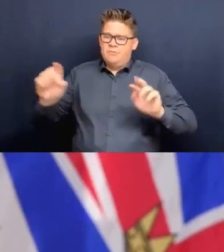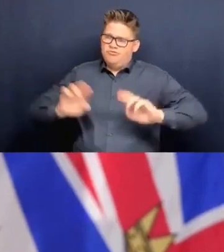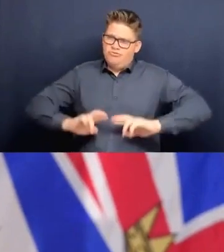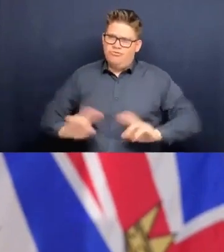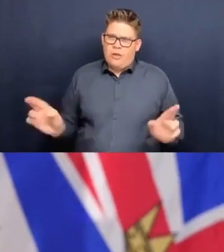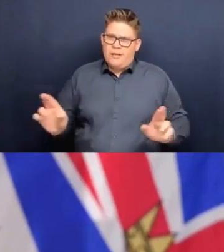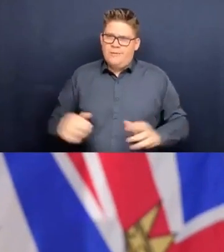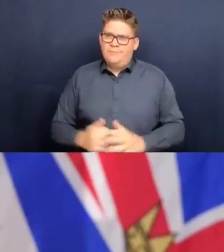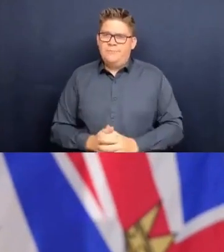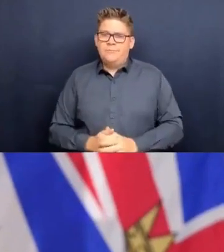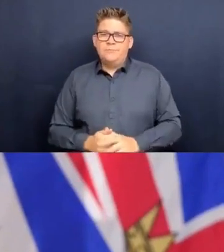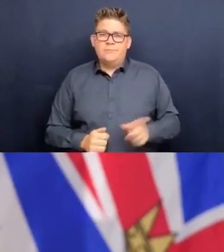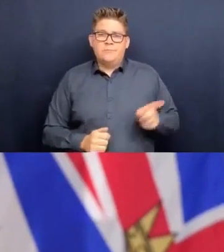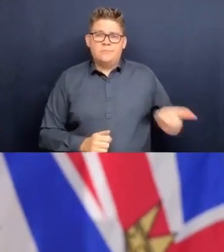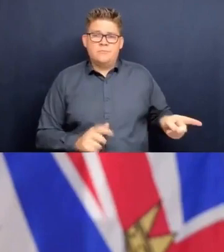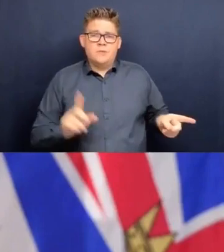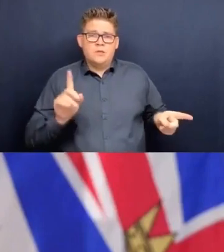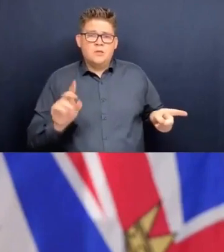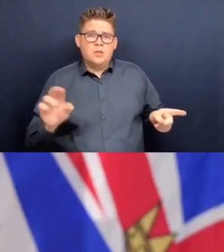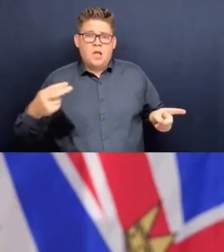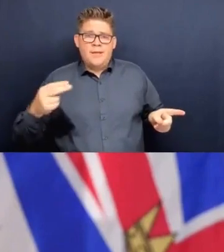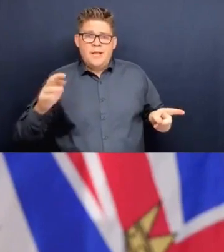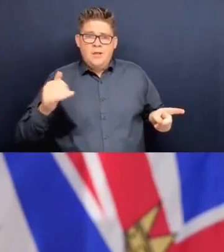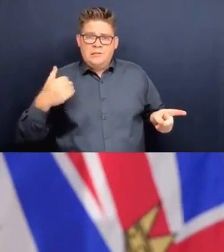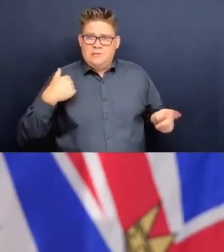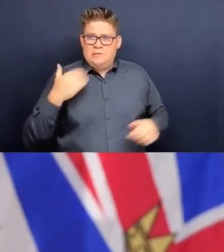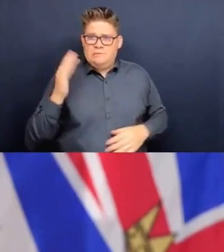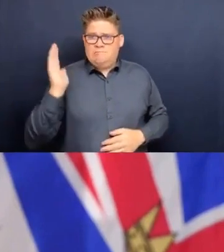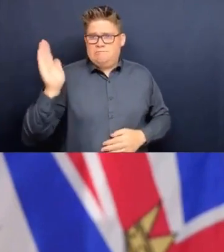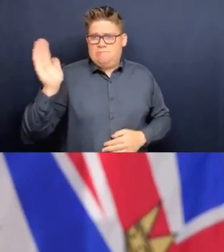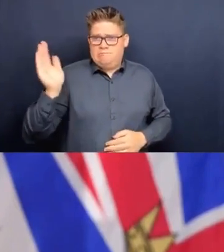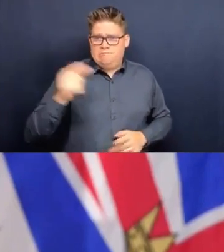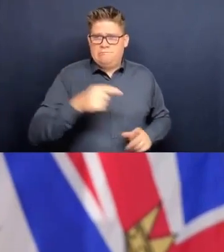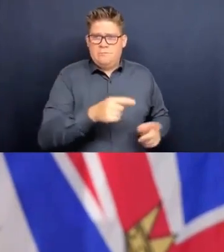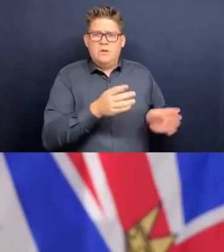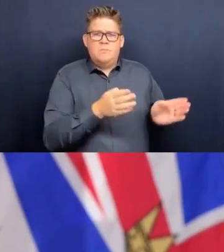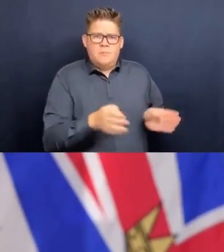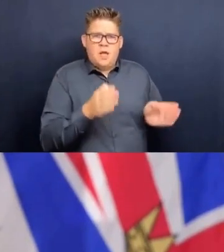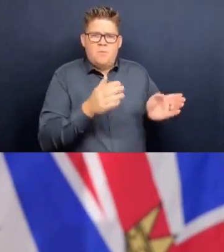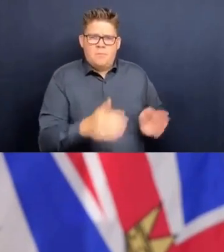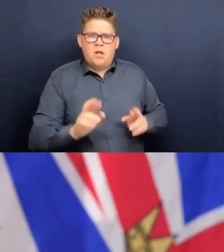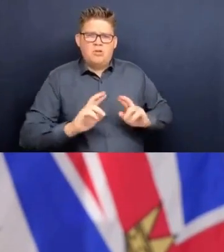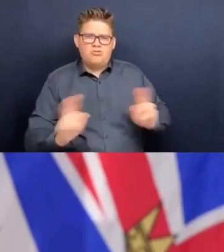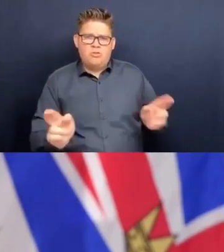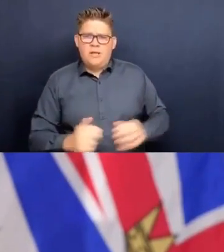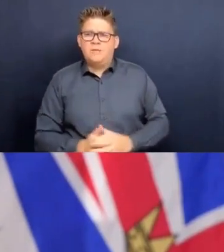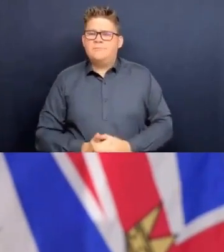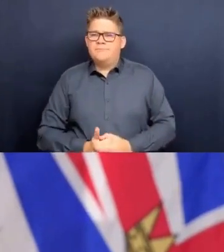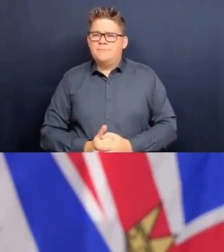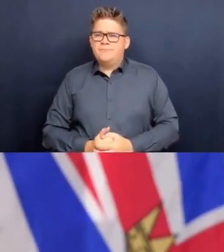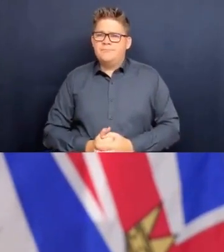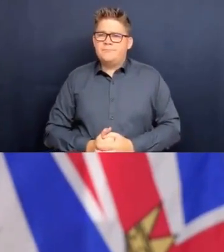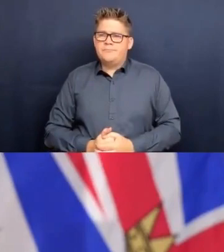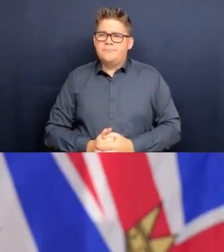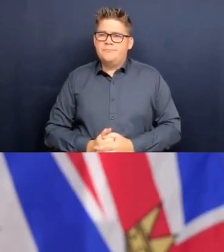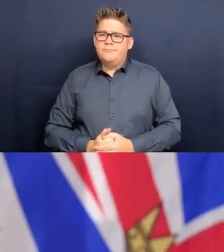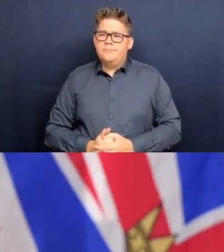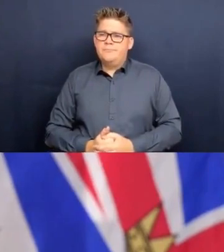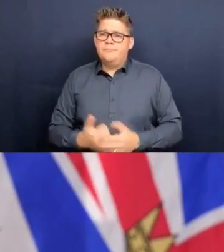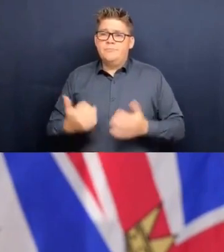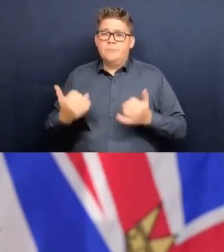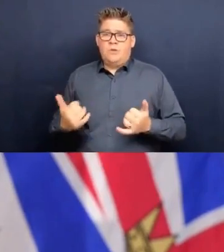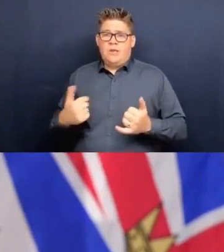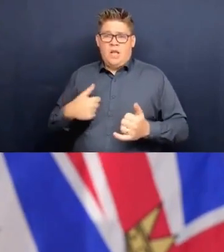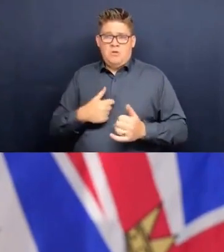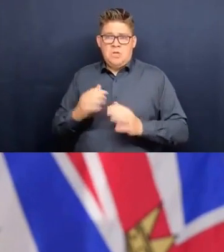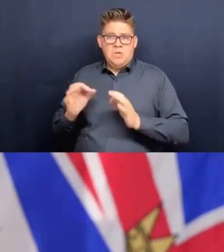continue to be ready as we go through this season. We are behind, thankfully, other jurisdictions in